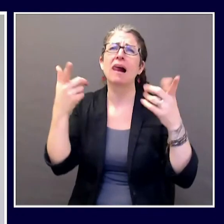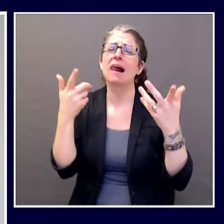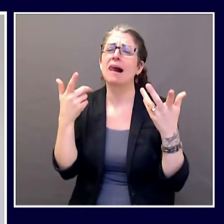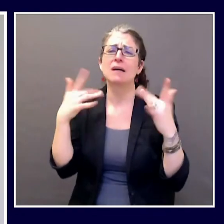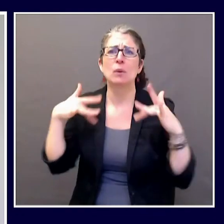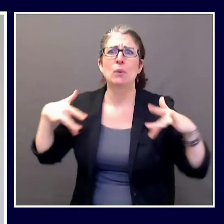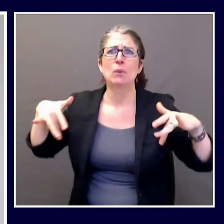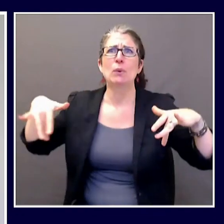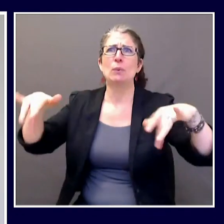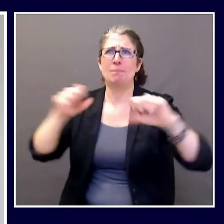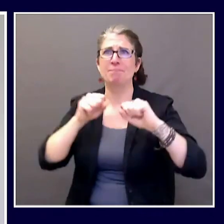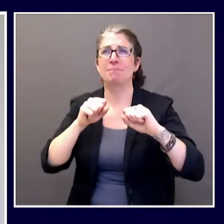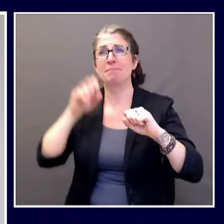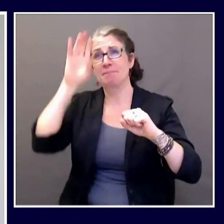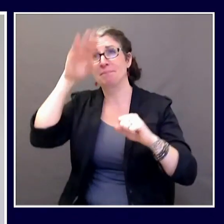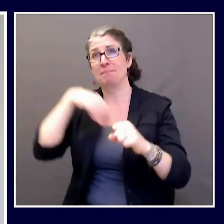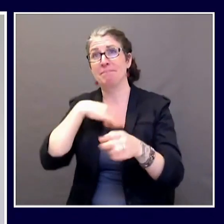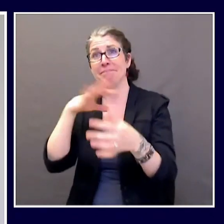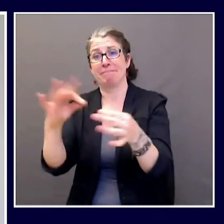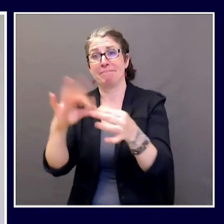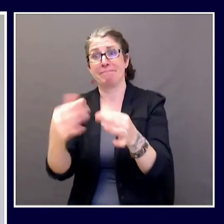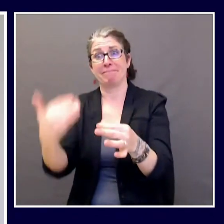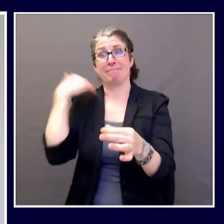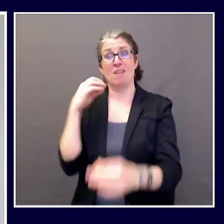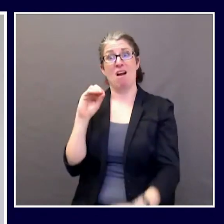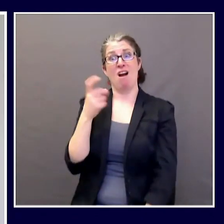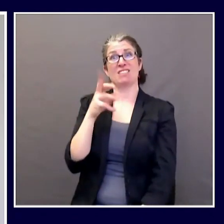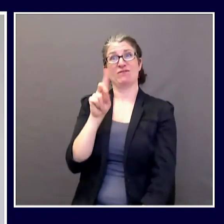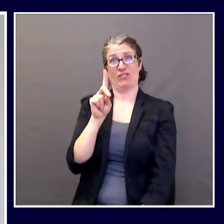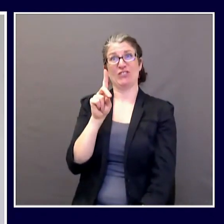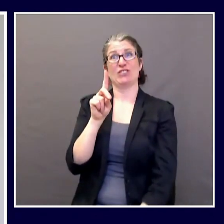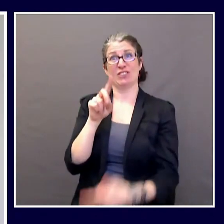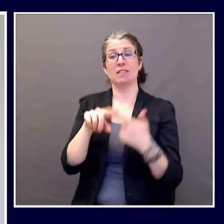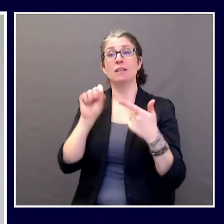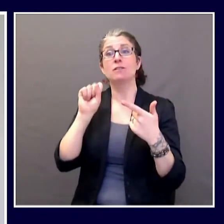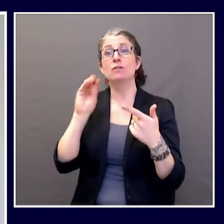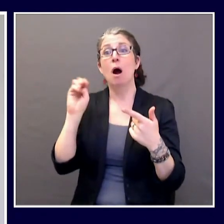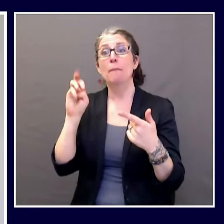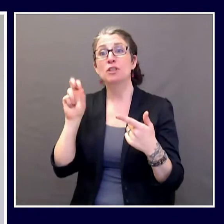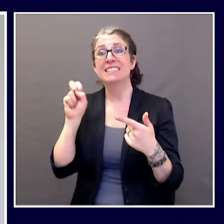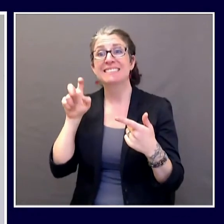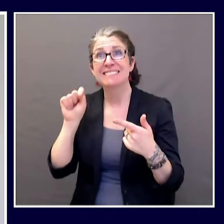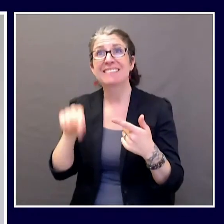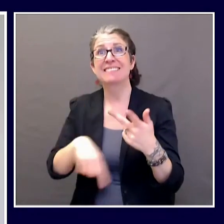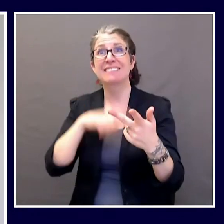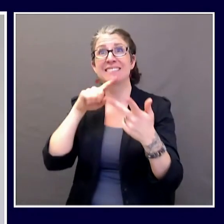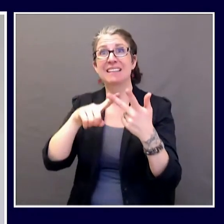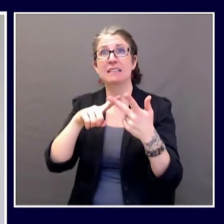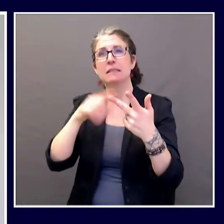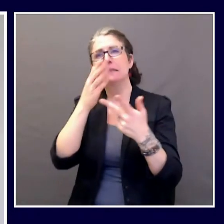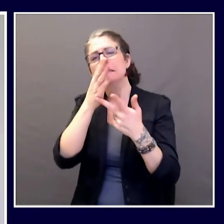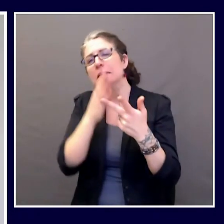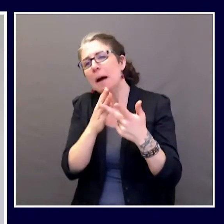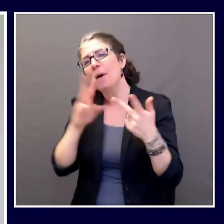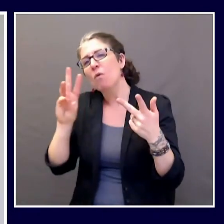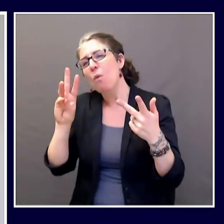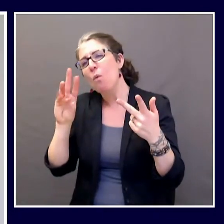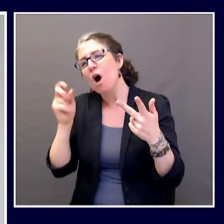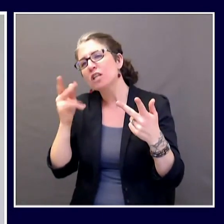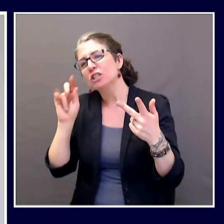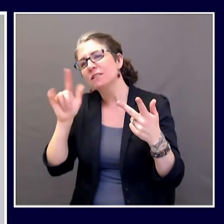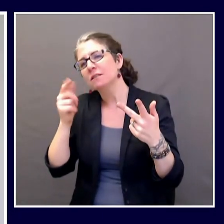share, Oxford, Somerset, Washington County to some extent. So we're trying to dedicate and drive as